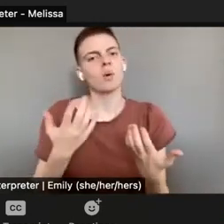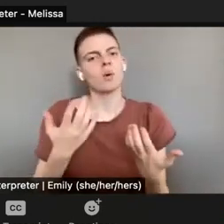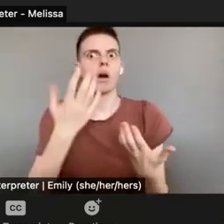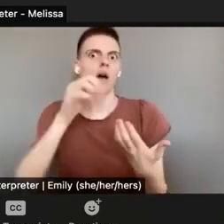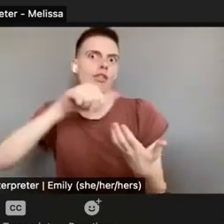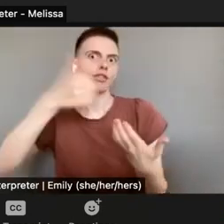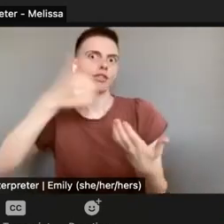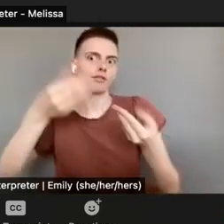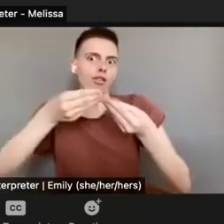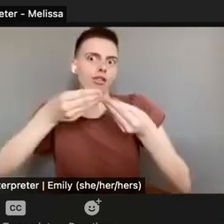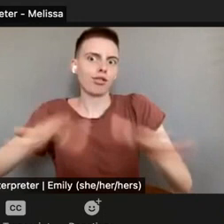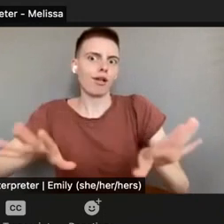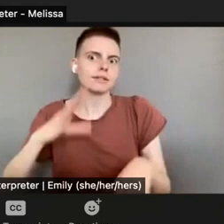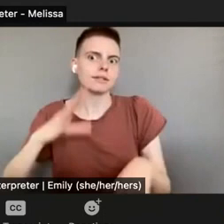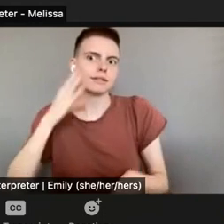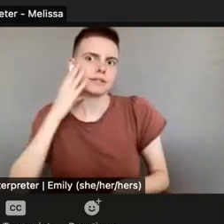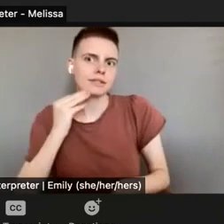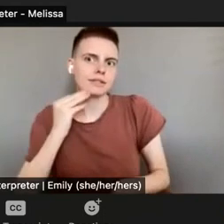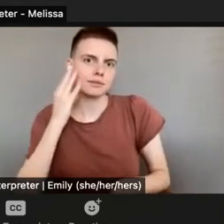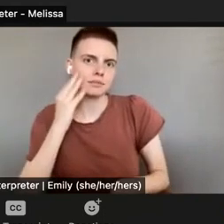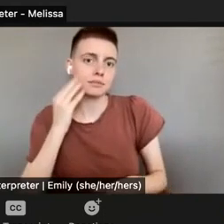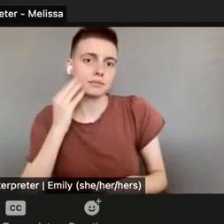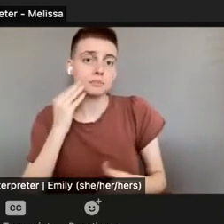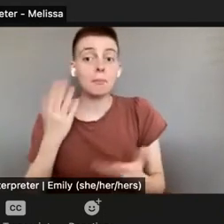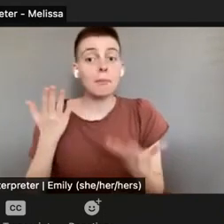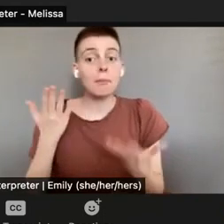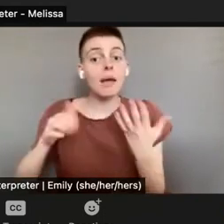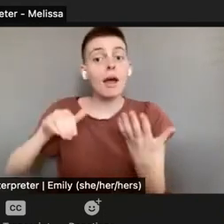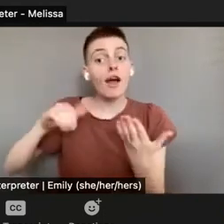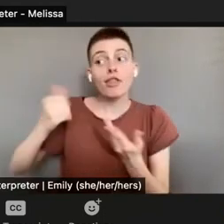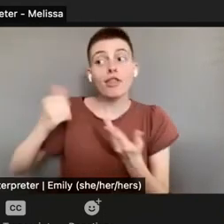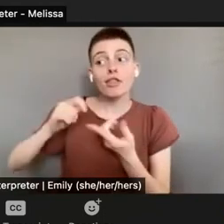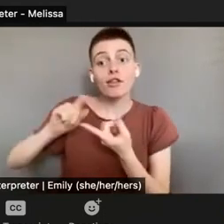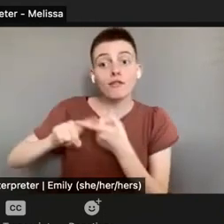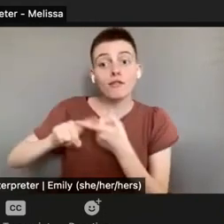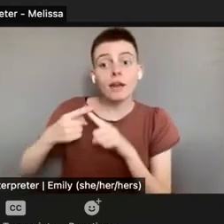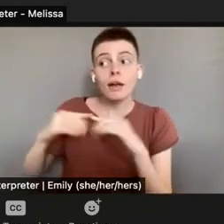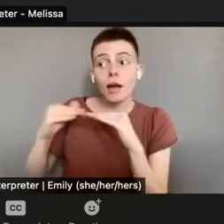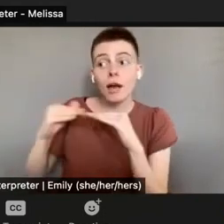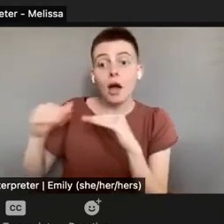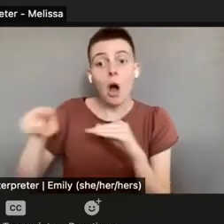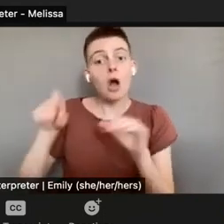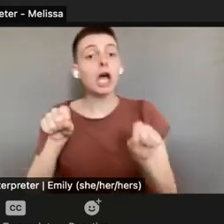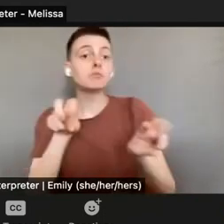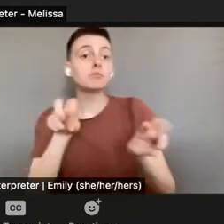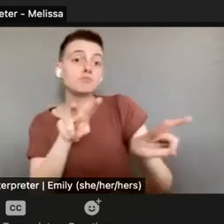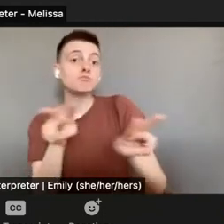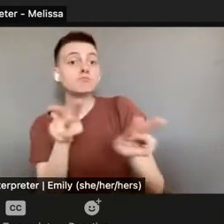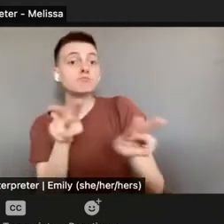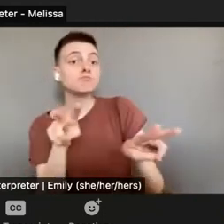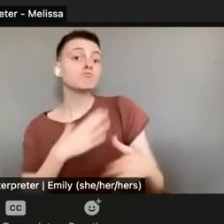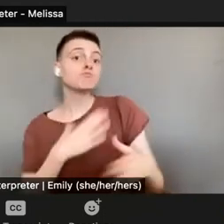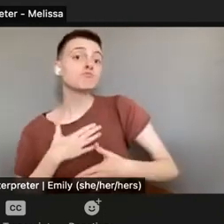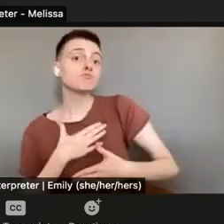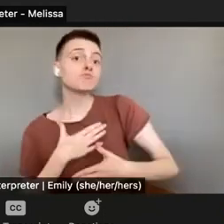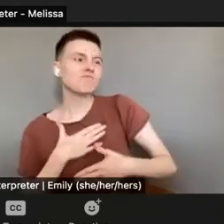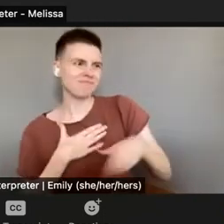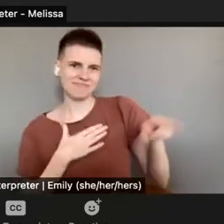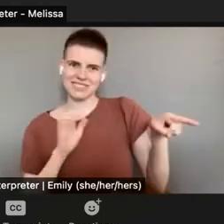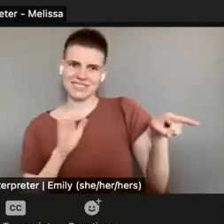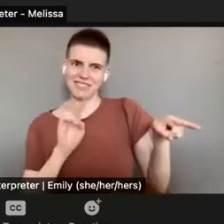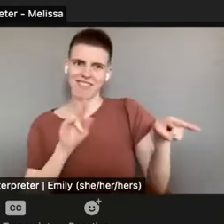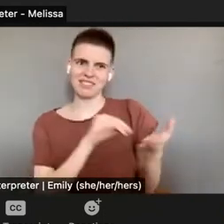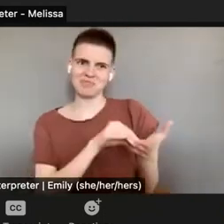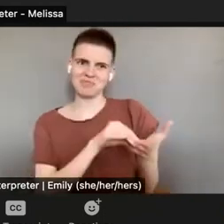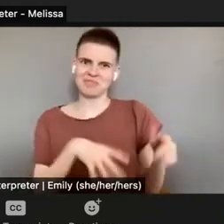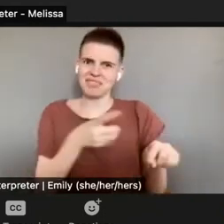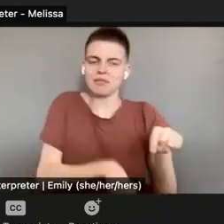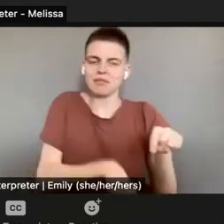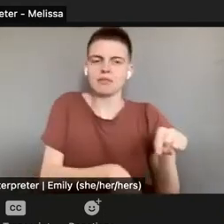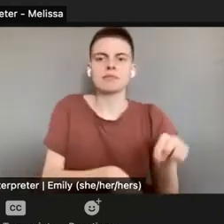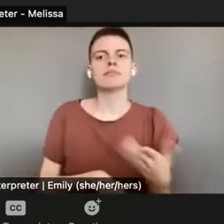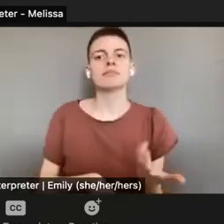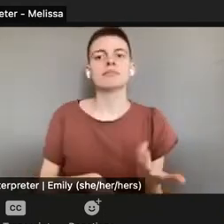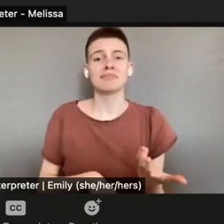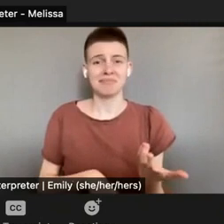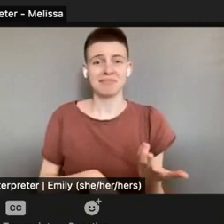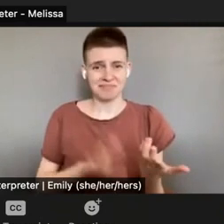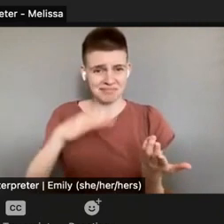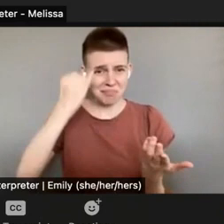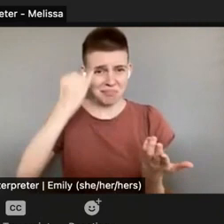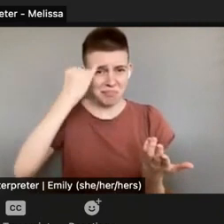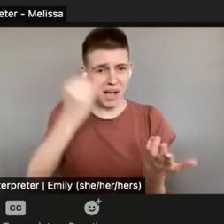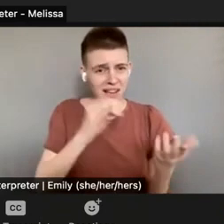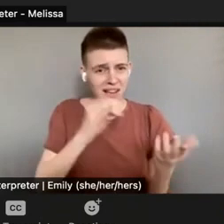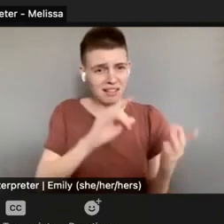is a shared experience maybe by other kids who can just stand by and watch. And take a child with CVI to the zoo and see how much fun that's